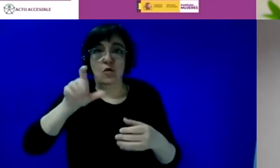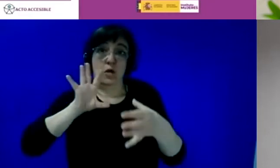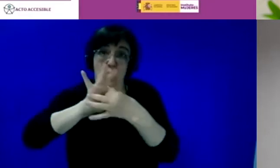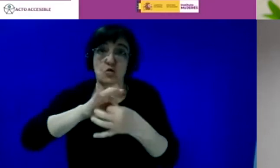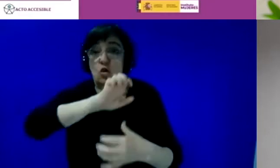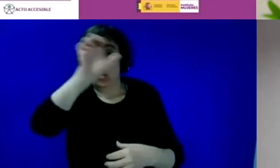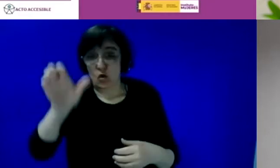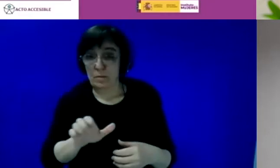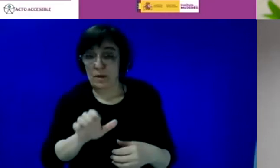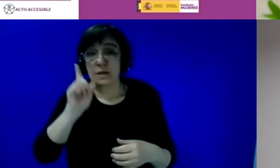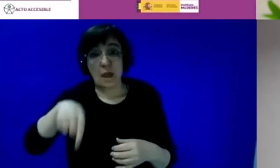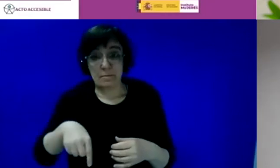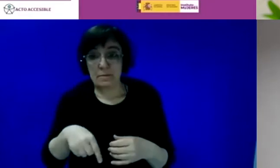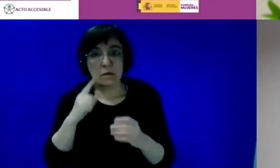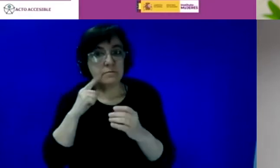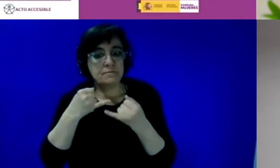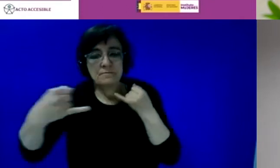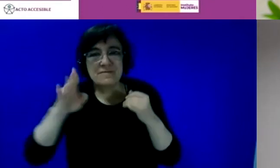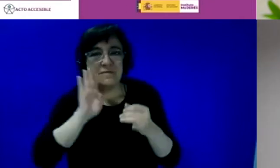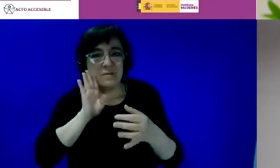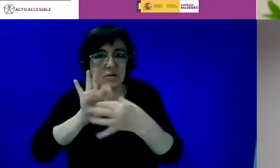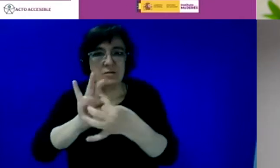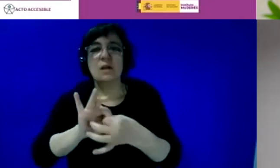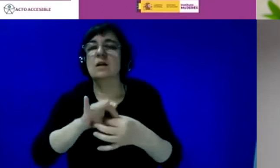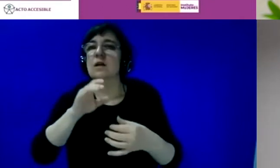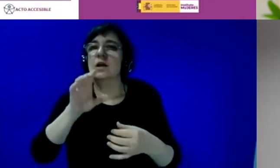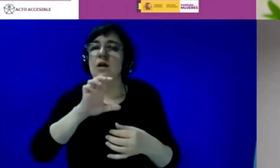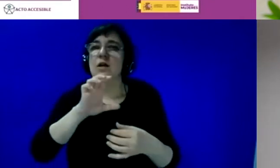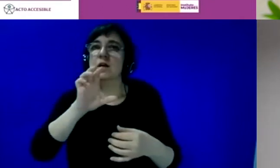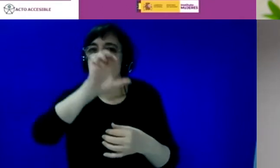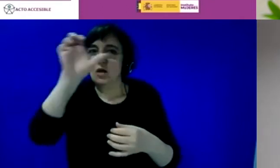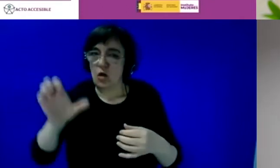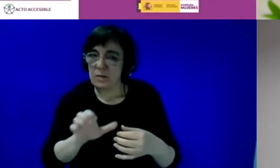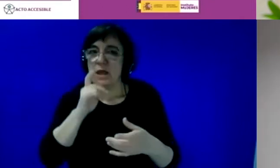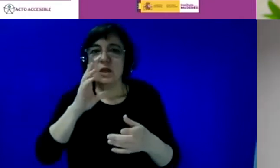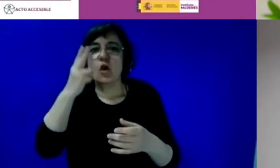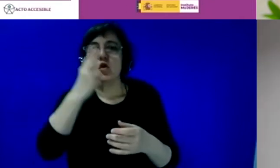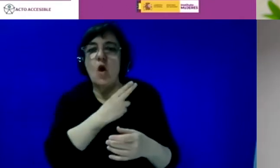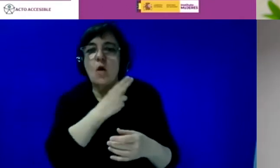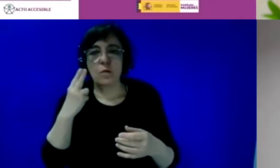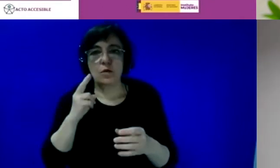and its member states' commitments under the UN Convention on the Rights of Persons with Disabilities.